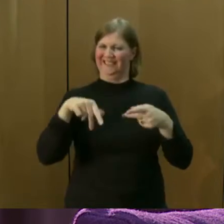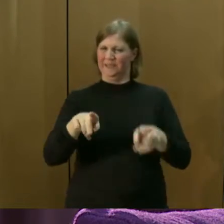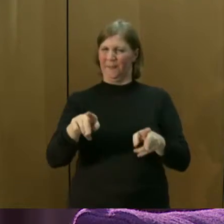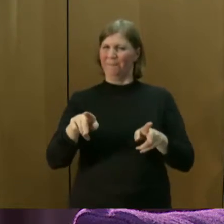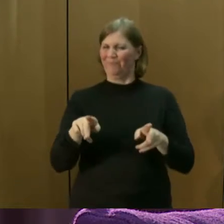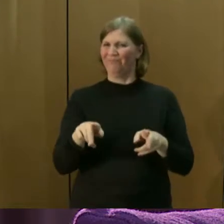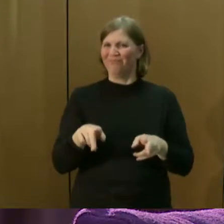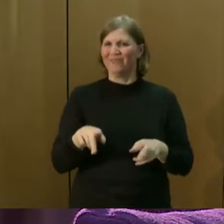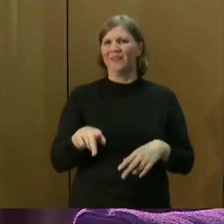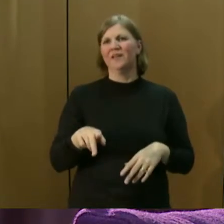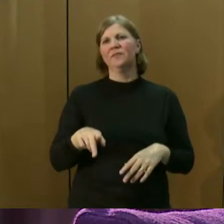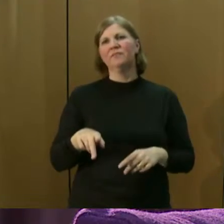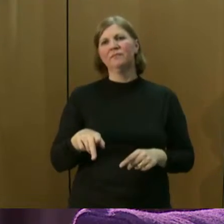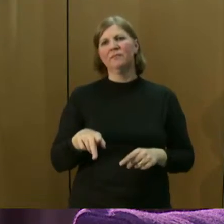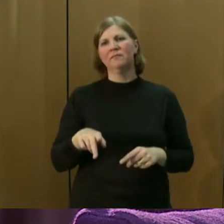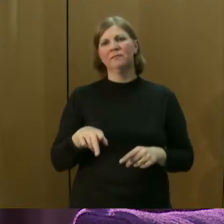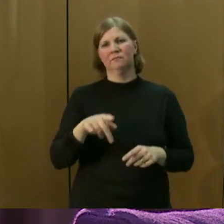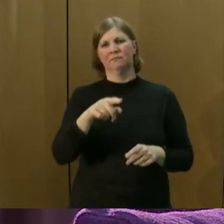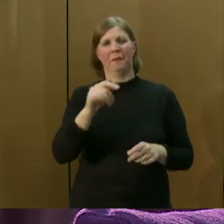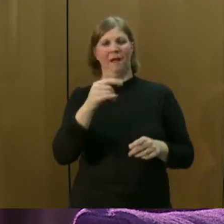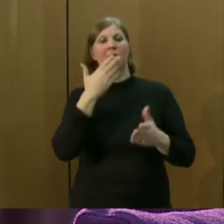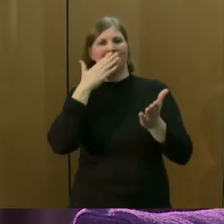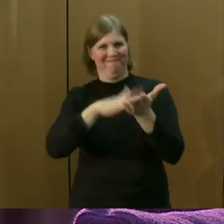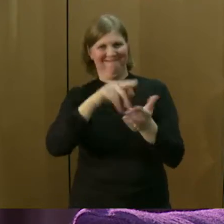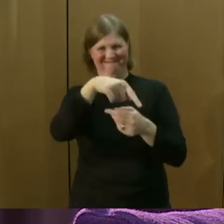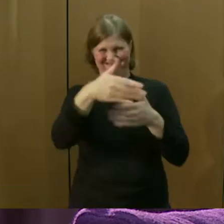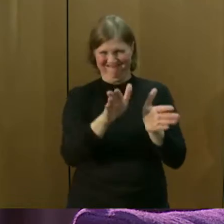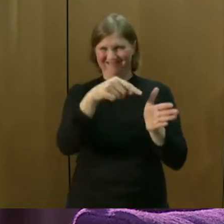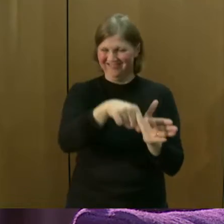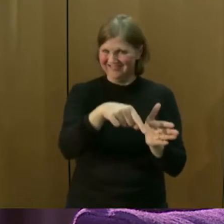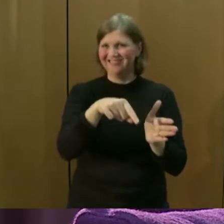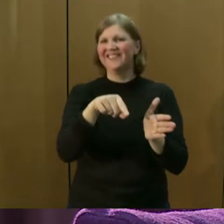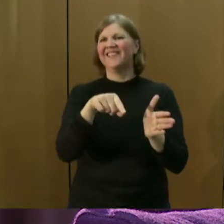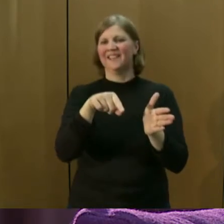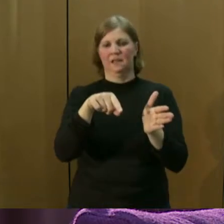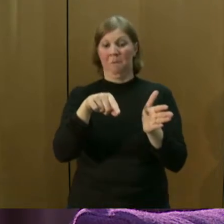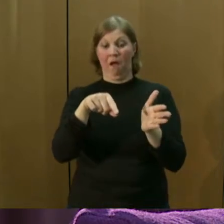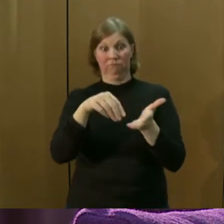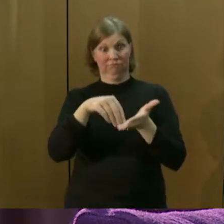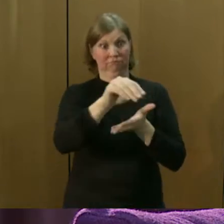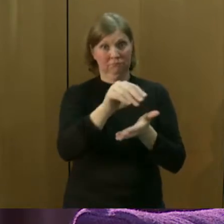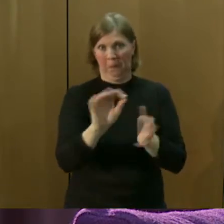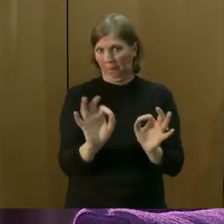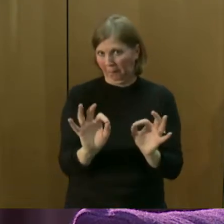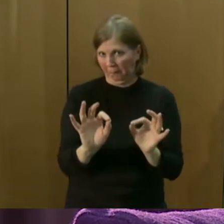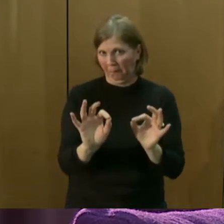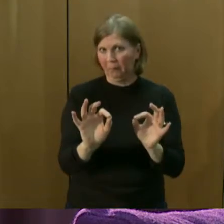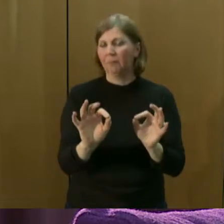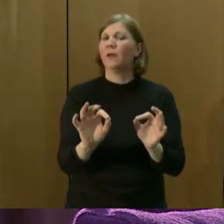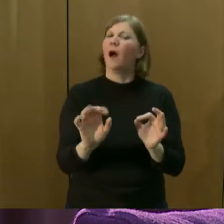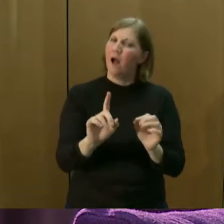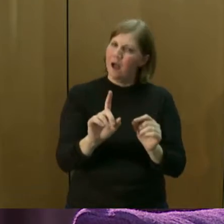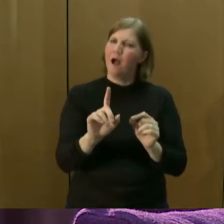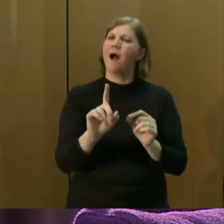charges for the hire necessarily of the space, but you do need to pay some financial contributions